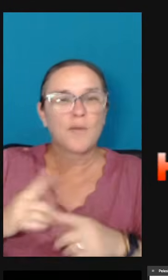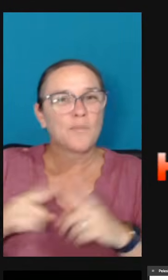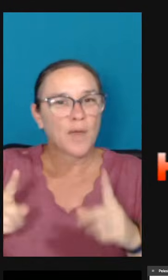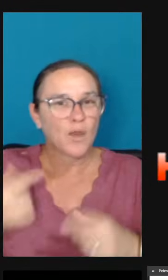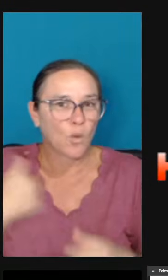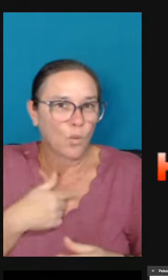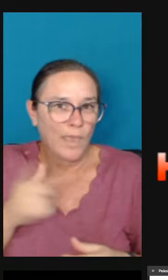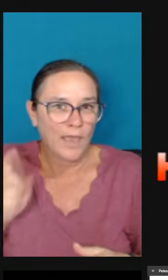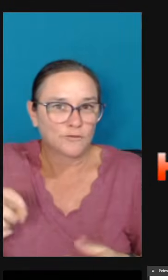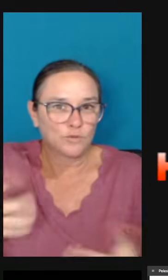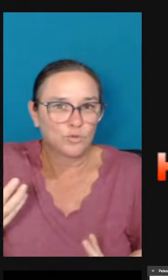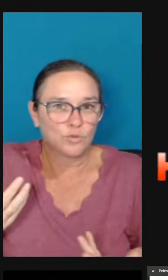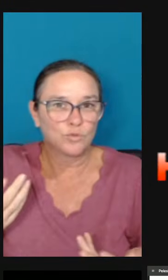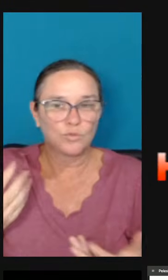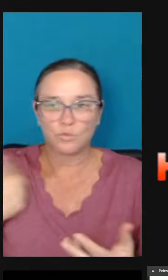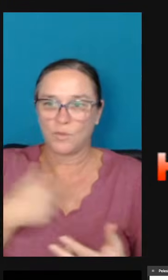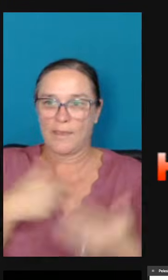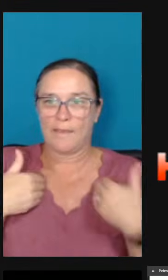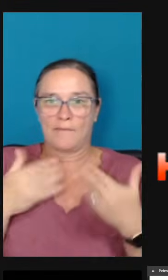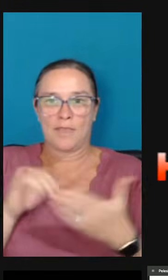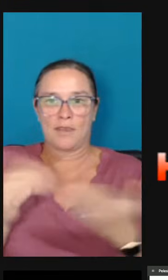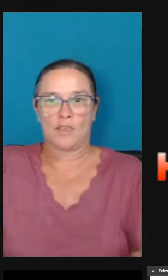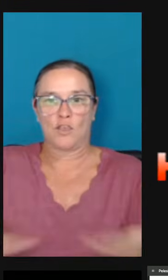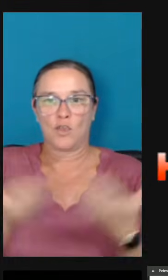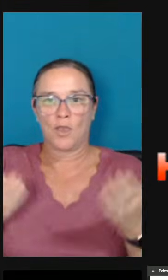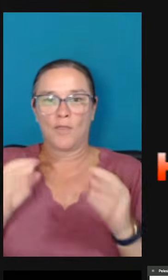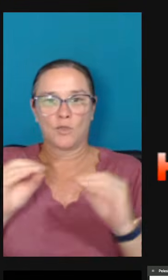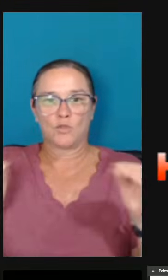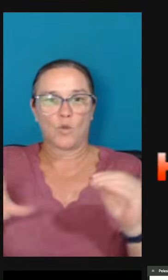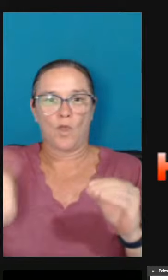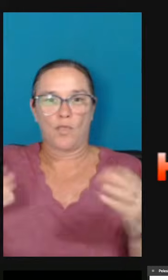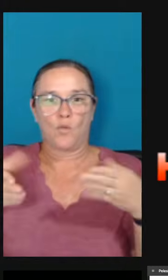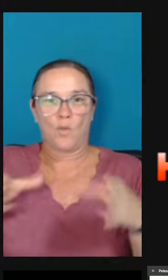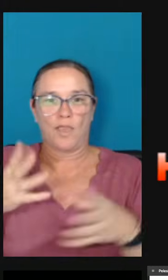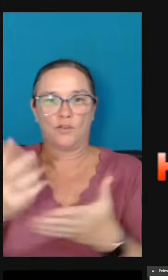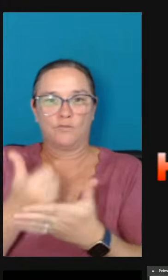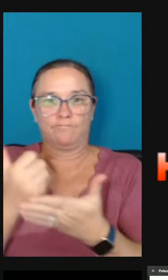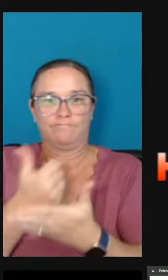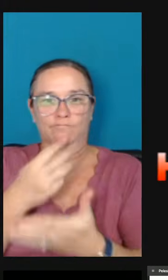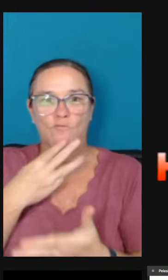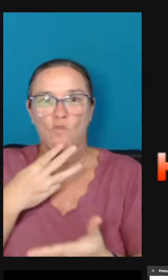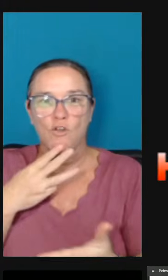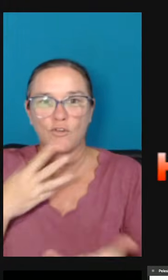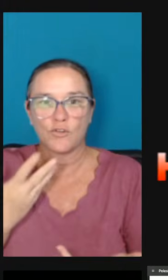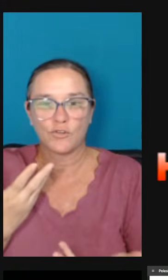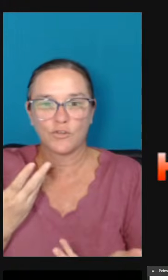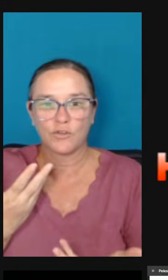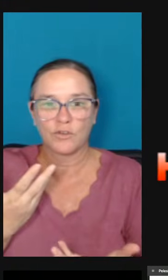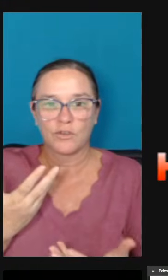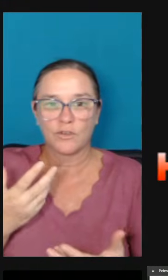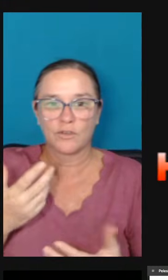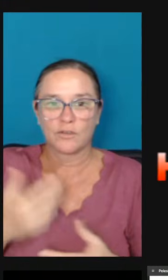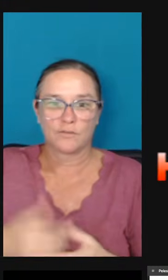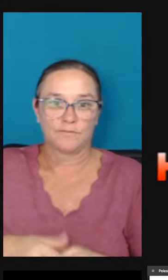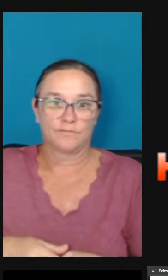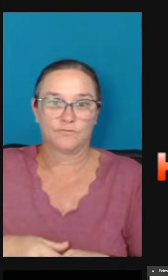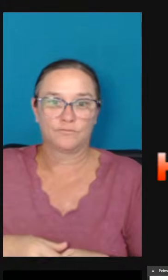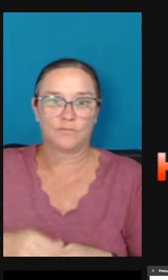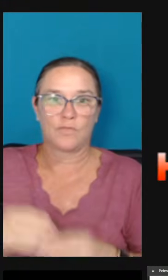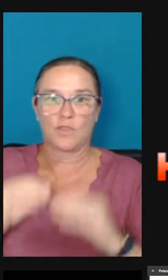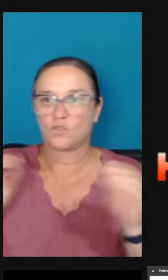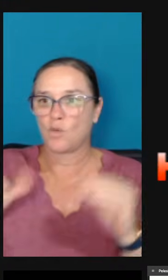one of the things we've got to live with out here. Like, there's no other way to get water, right? I'm telling you, don't use catchment. There's no other water